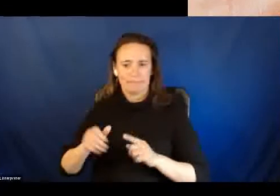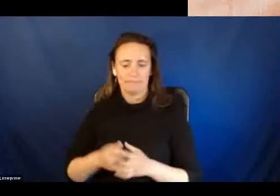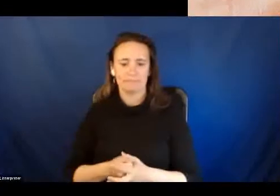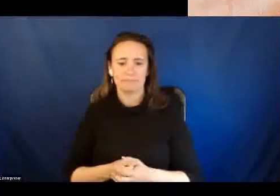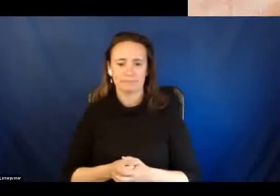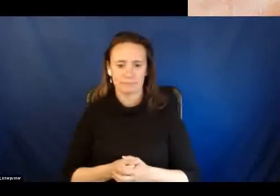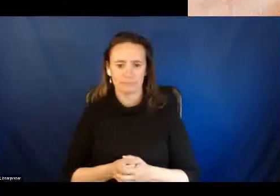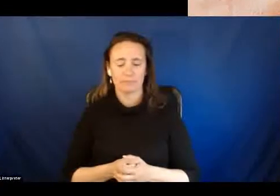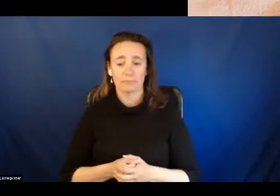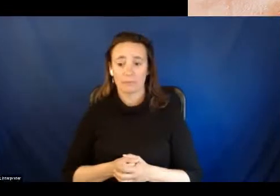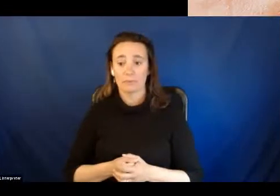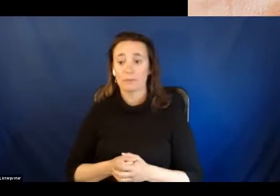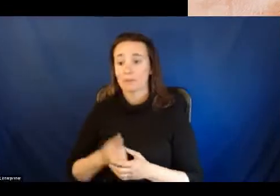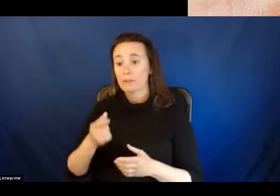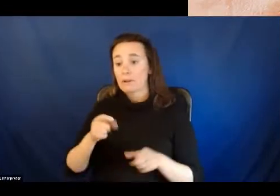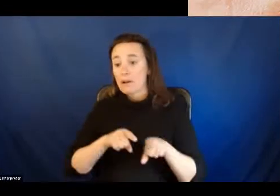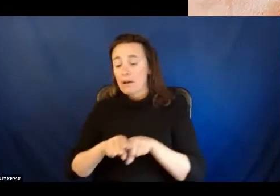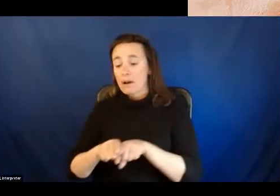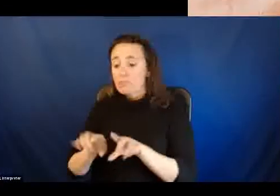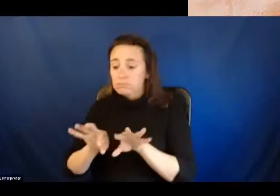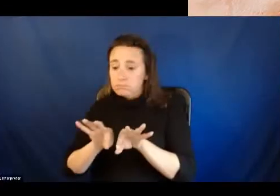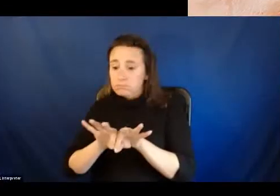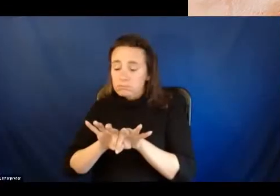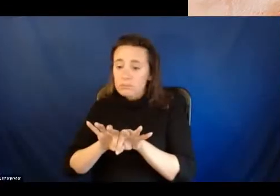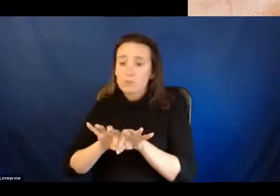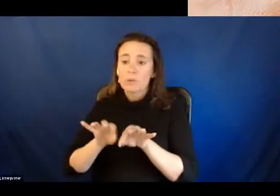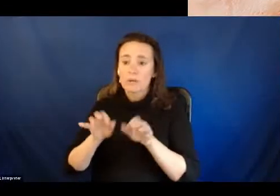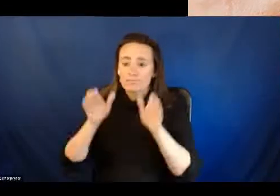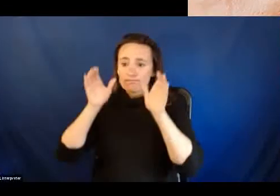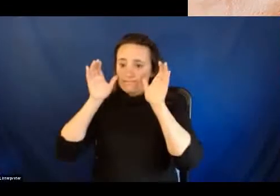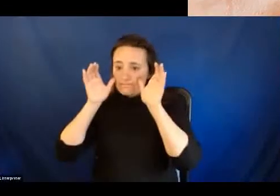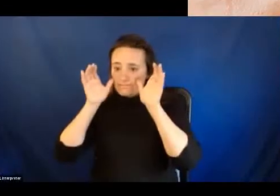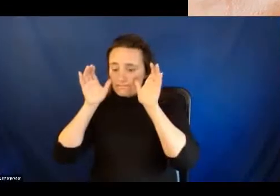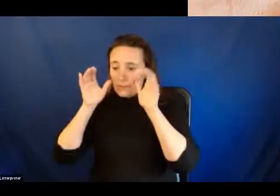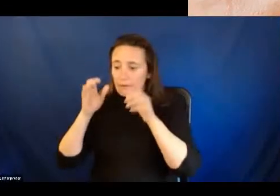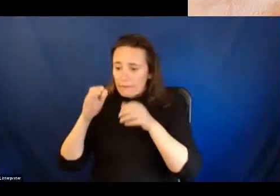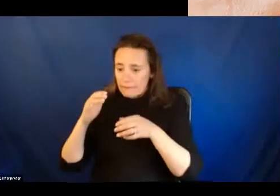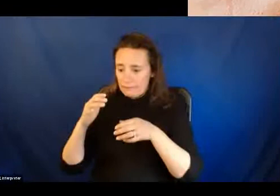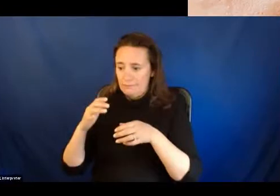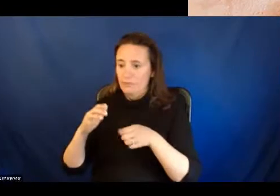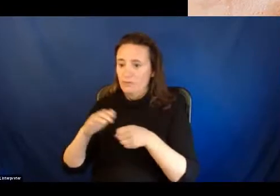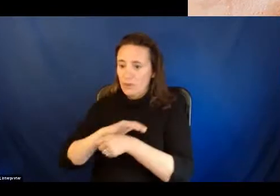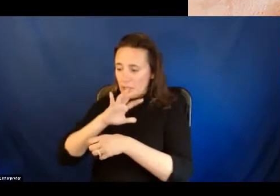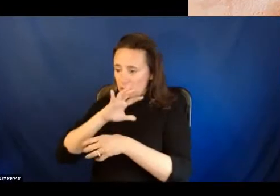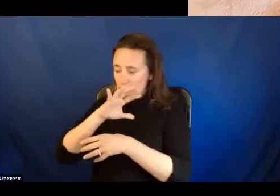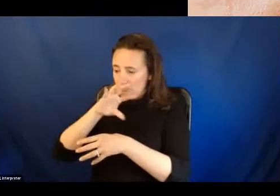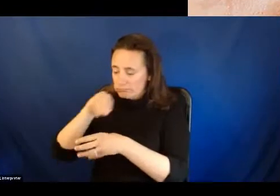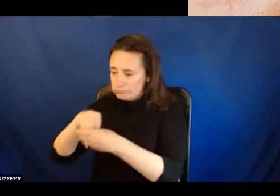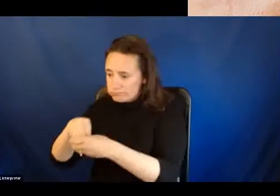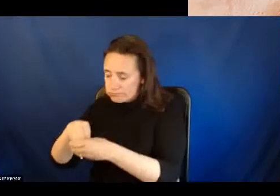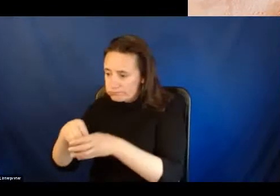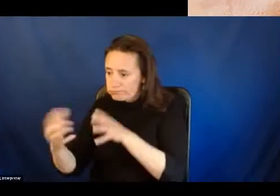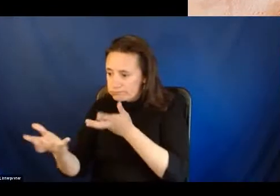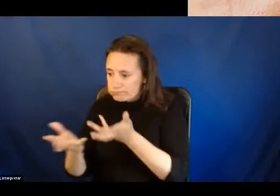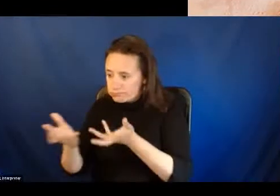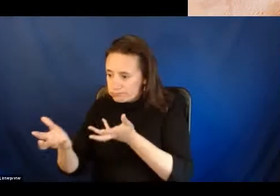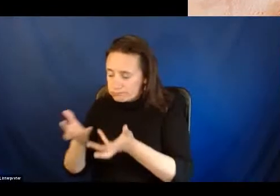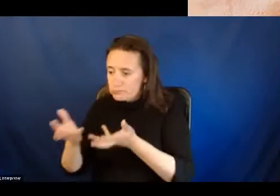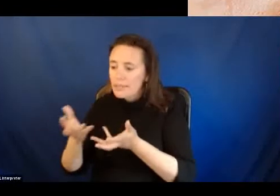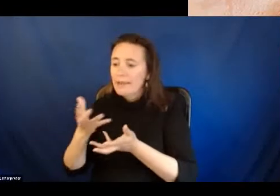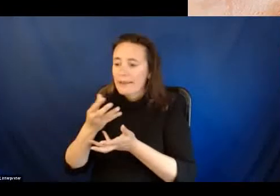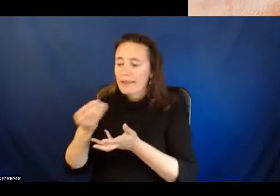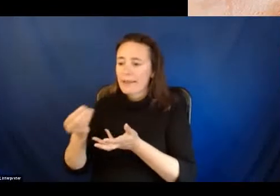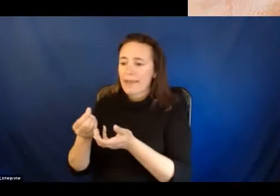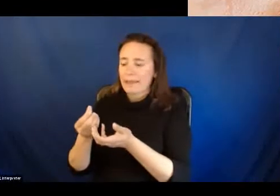We also want to make sure that we're actively listening and we're fully engaged. And then lastly, we want to make sure that we're validating their responses and